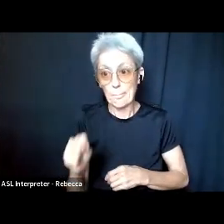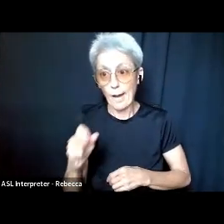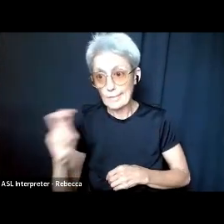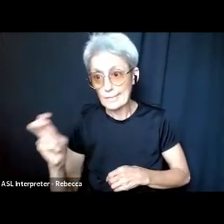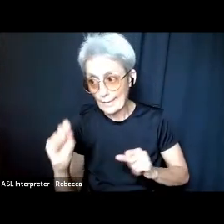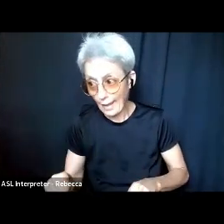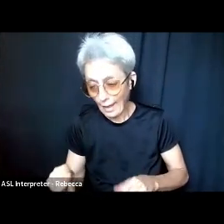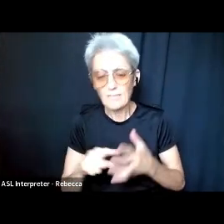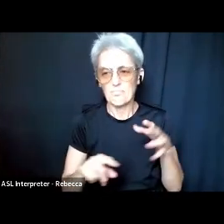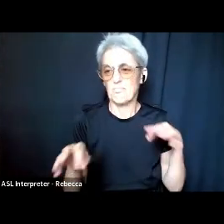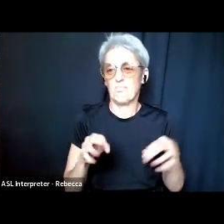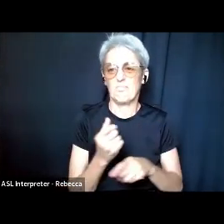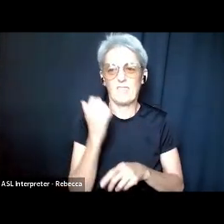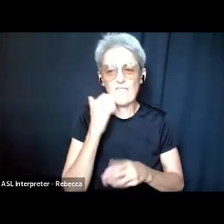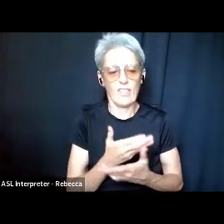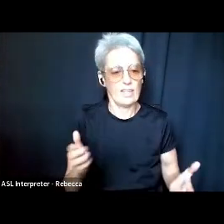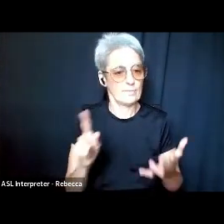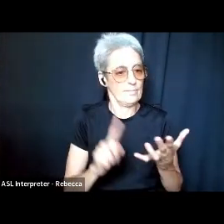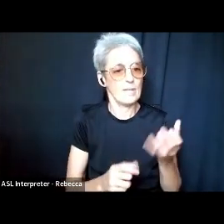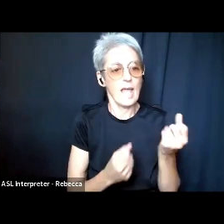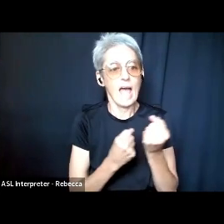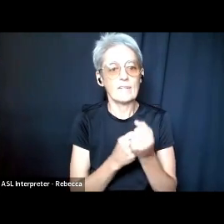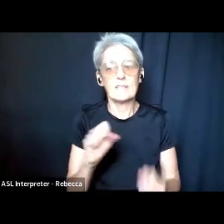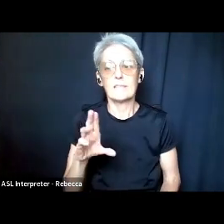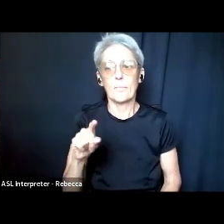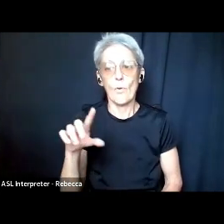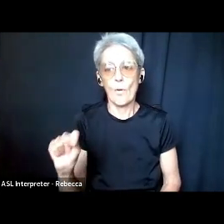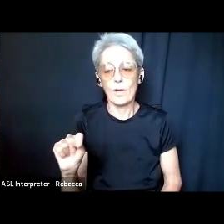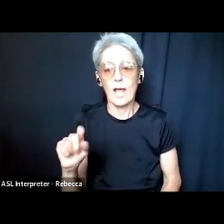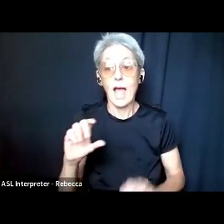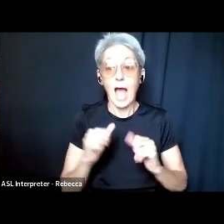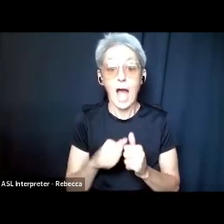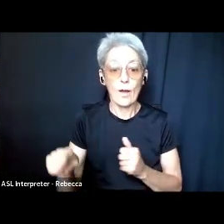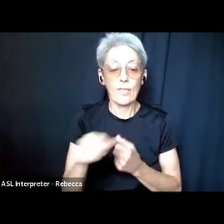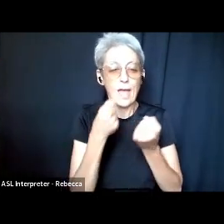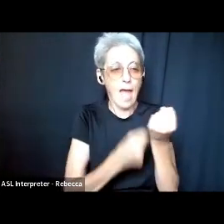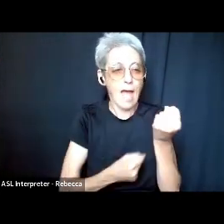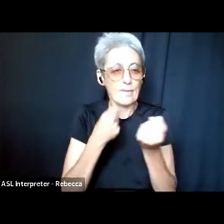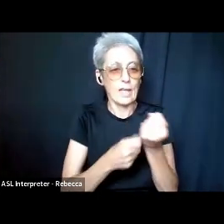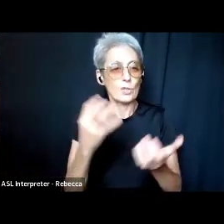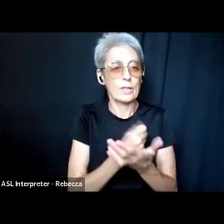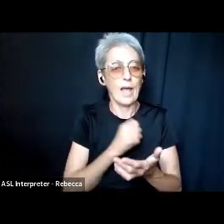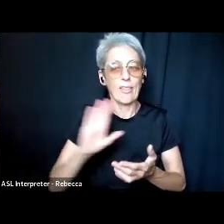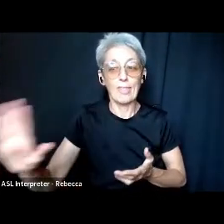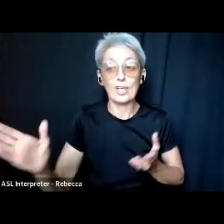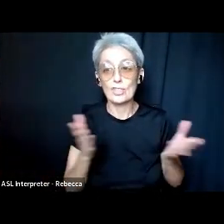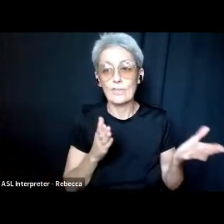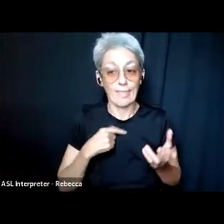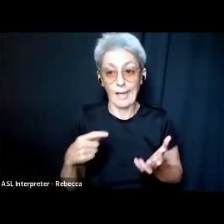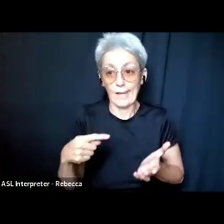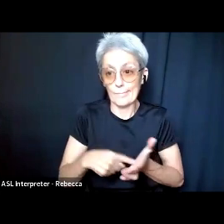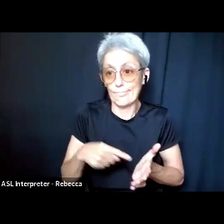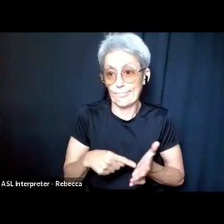stuff. And then advocacy support, teaching people how to advocate for the services to which they're entitled or which